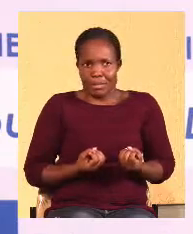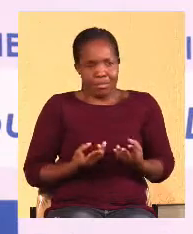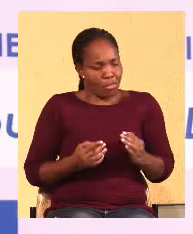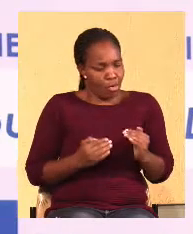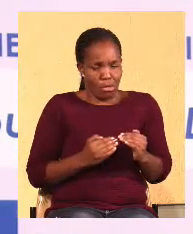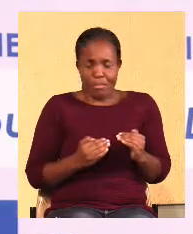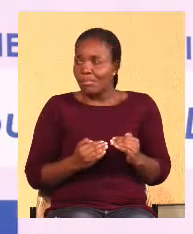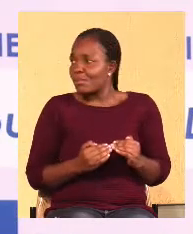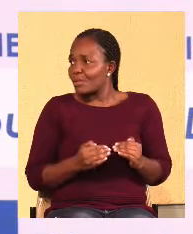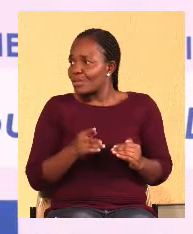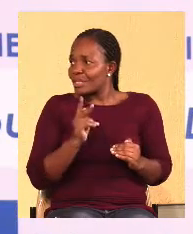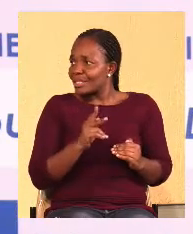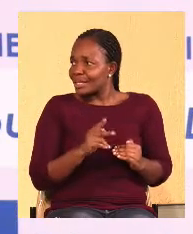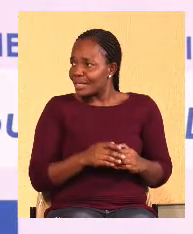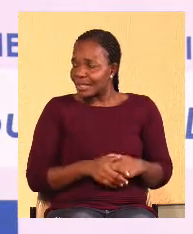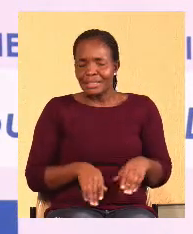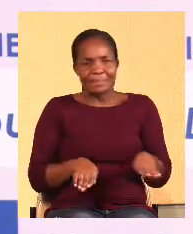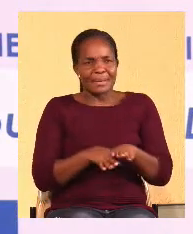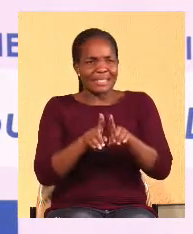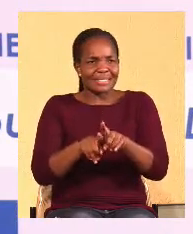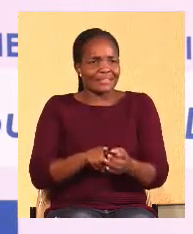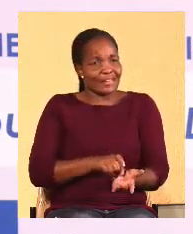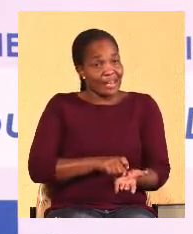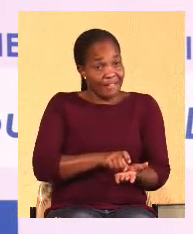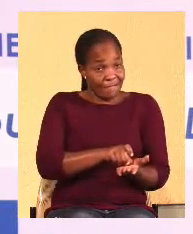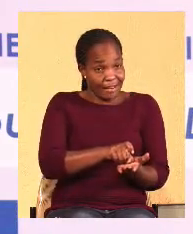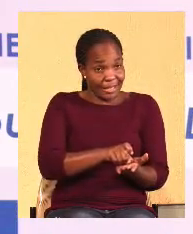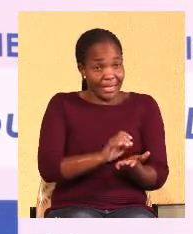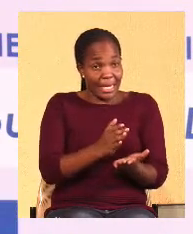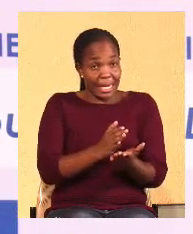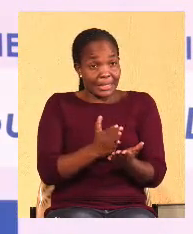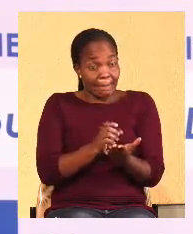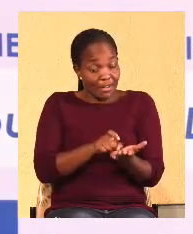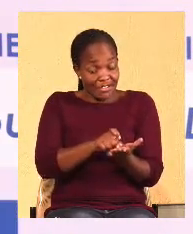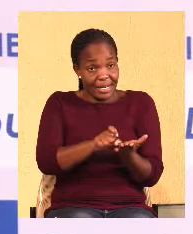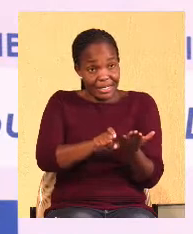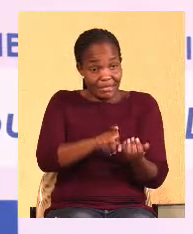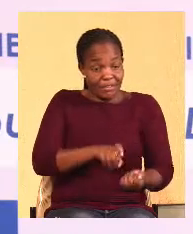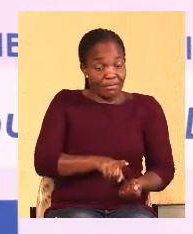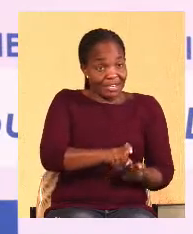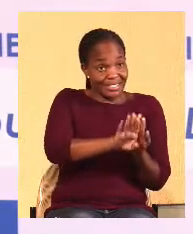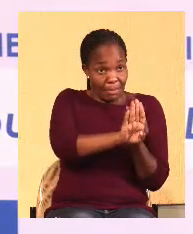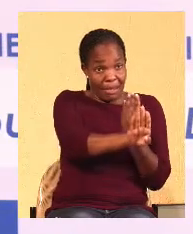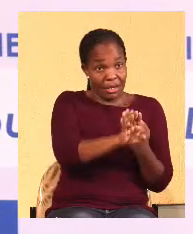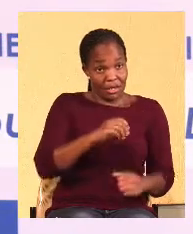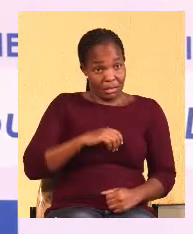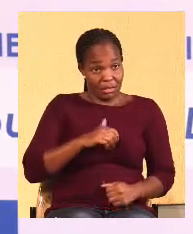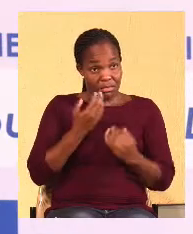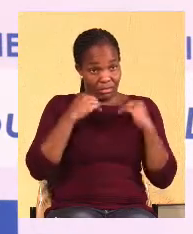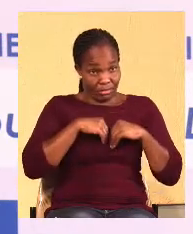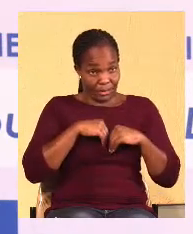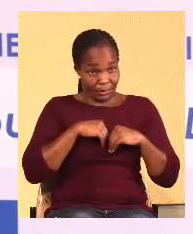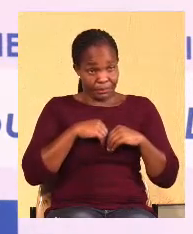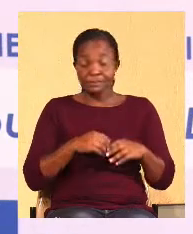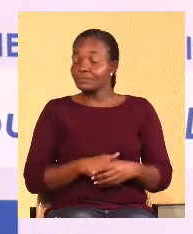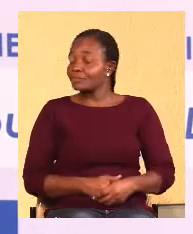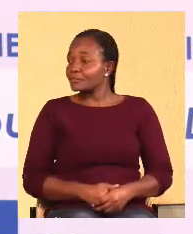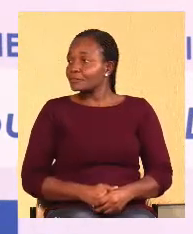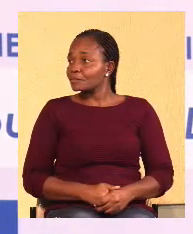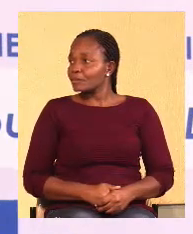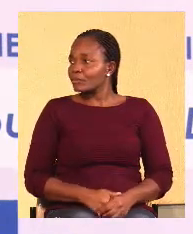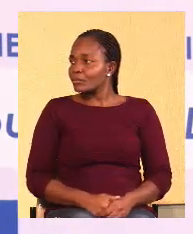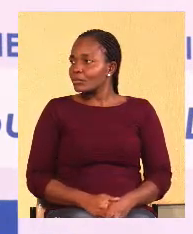are also positive virus which prevent diseases. Okay. So I would